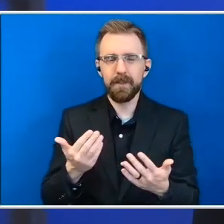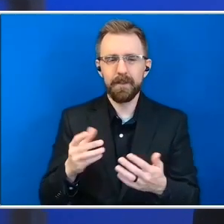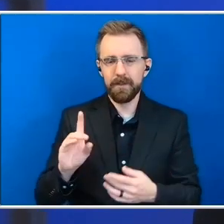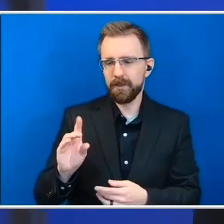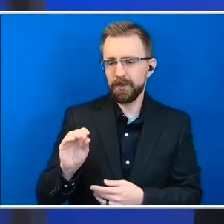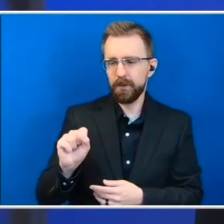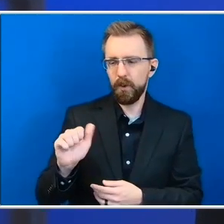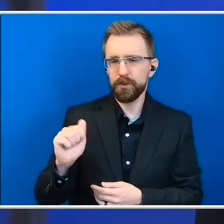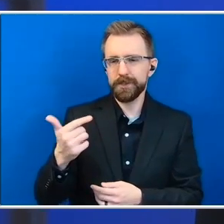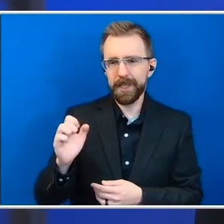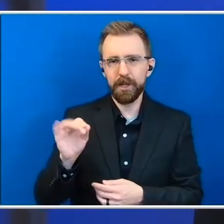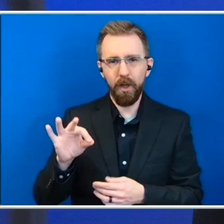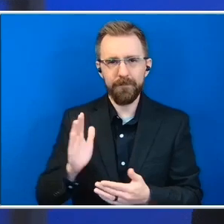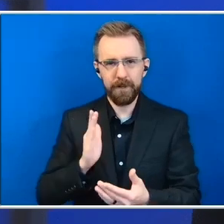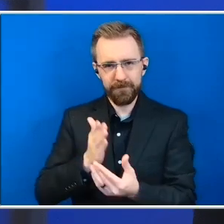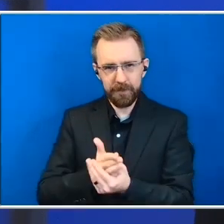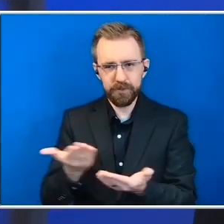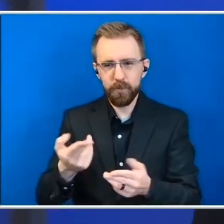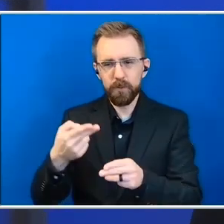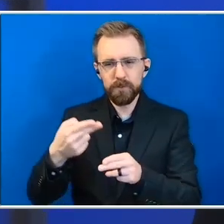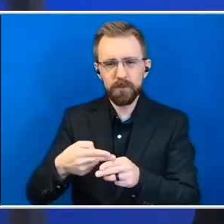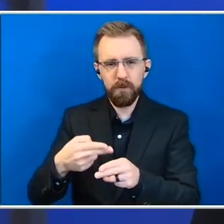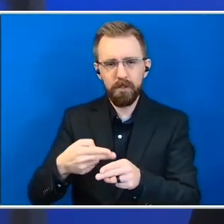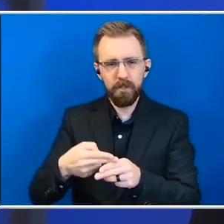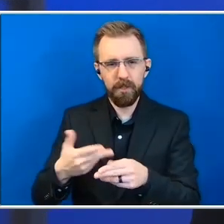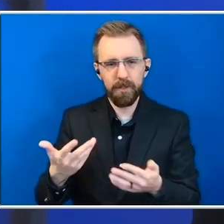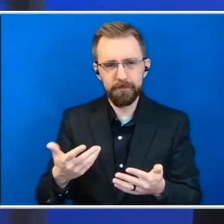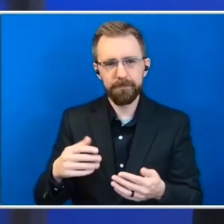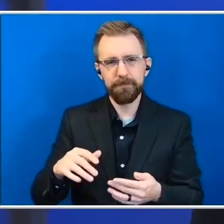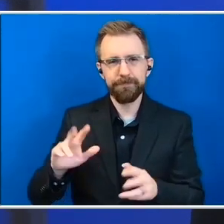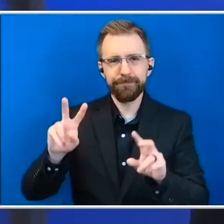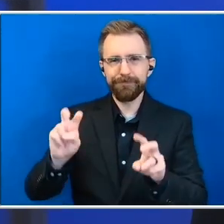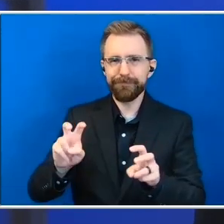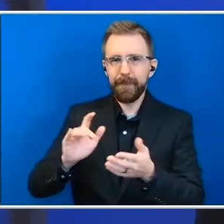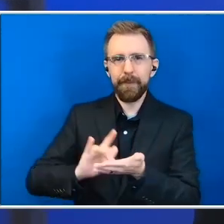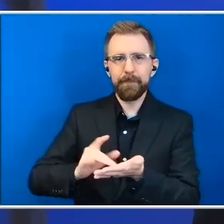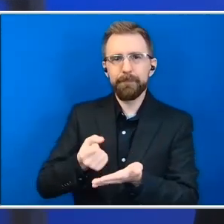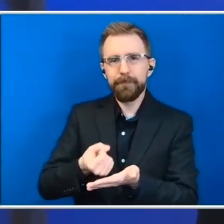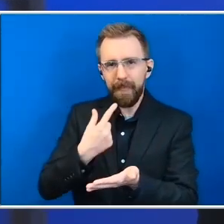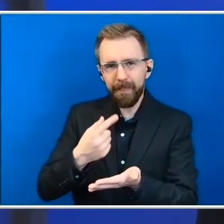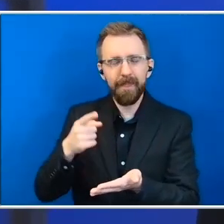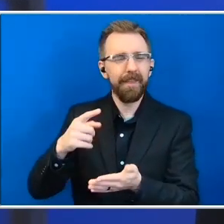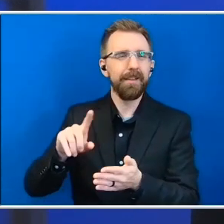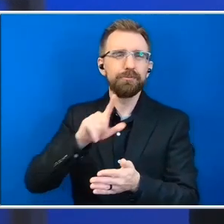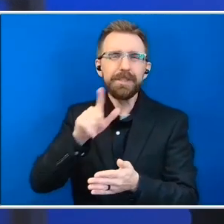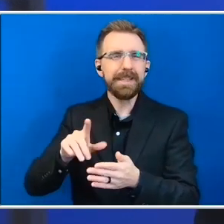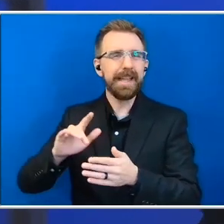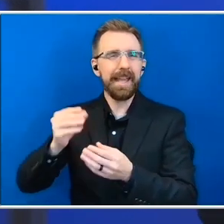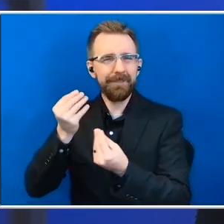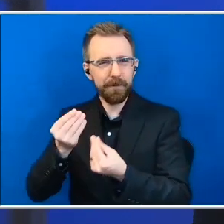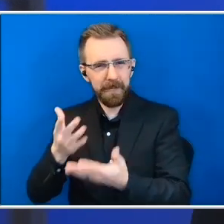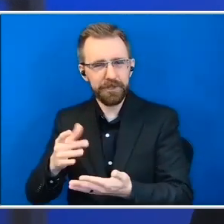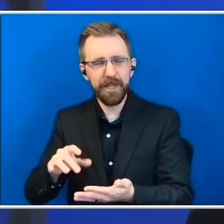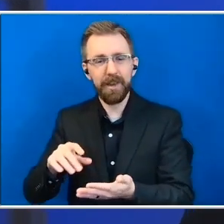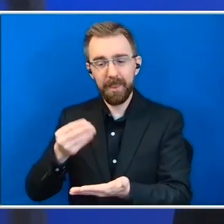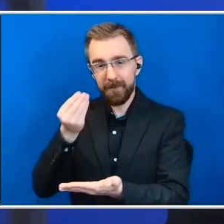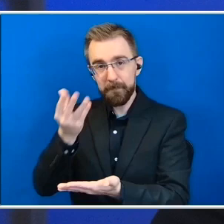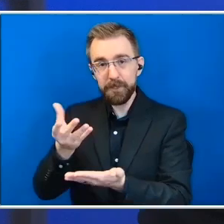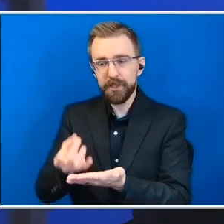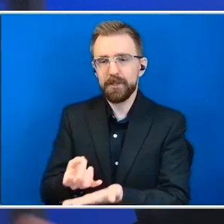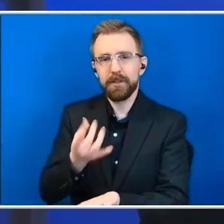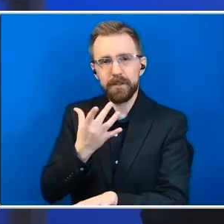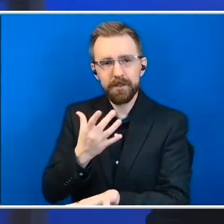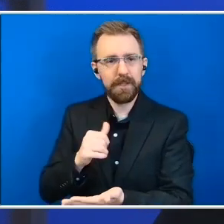they called the pills of information. That's how they referred to it, because it's not giving them a book. It's not giving